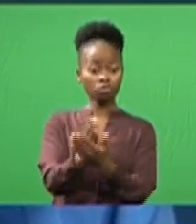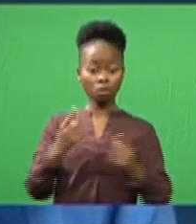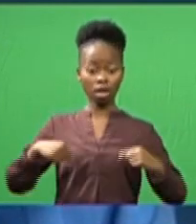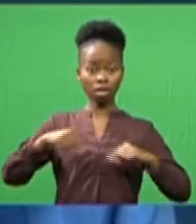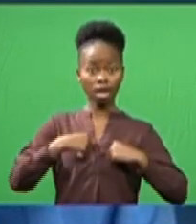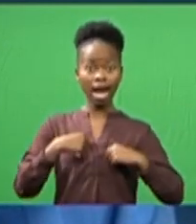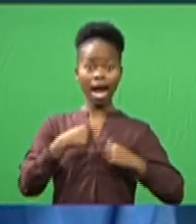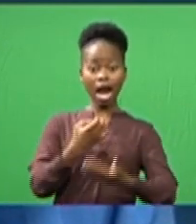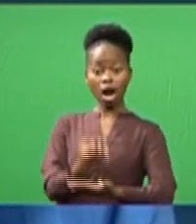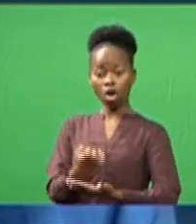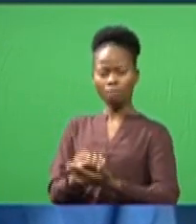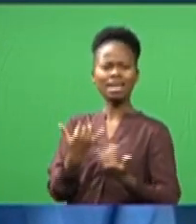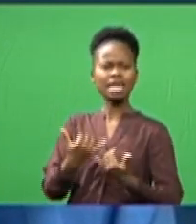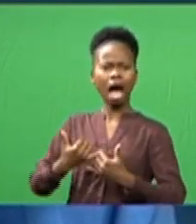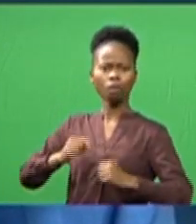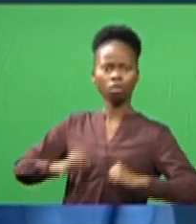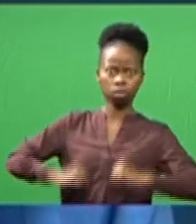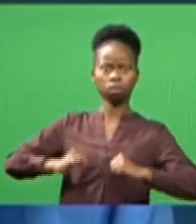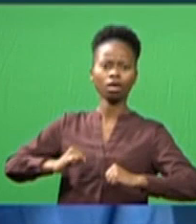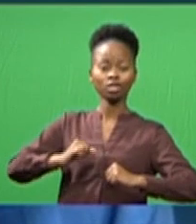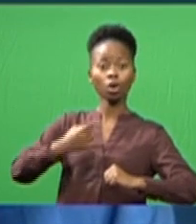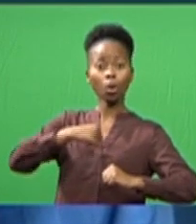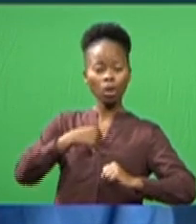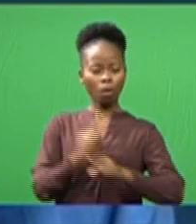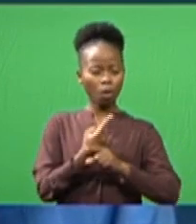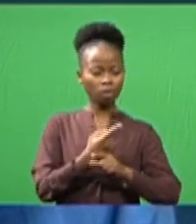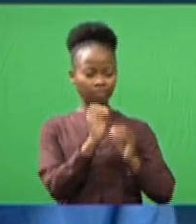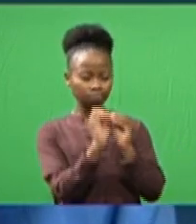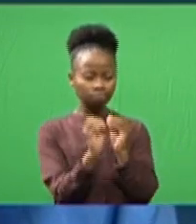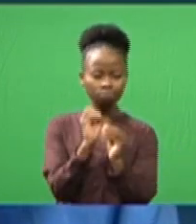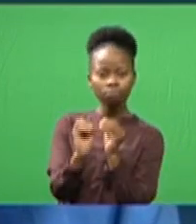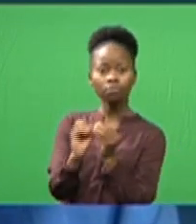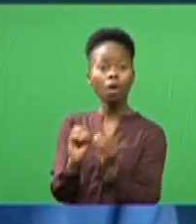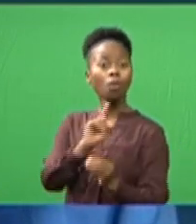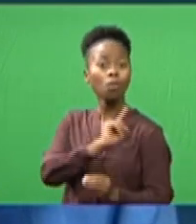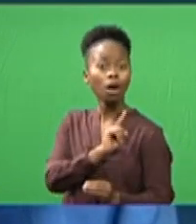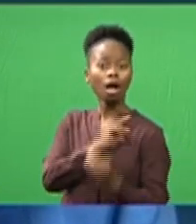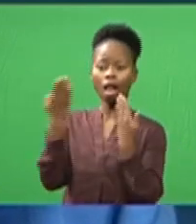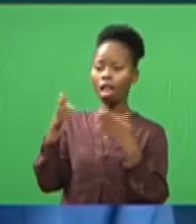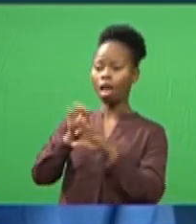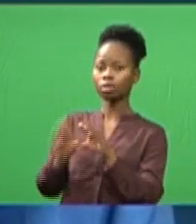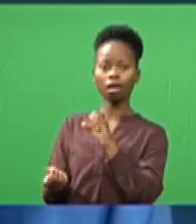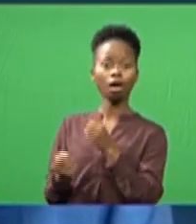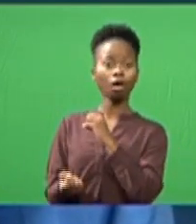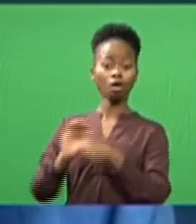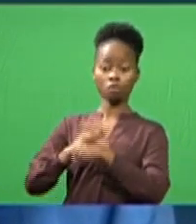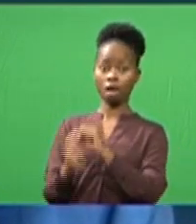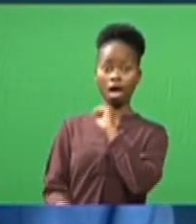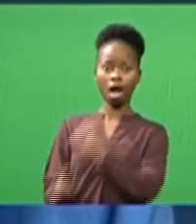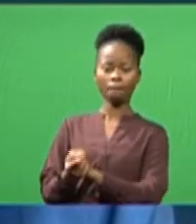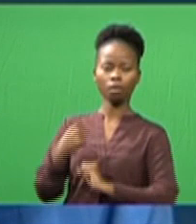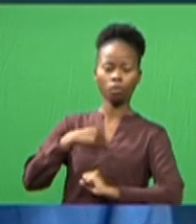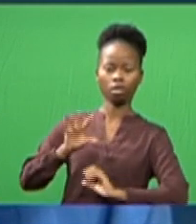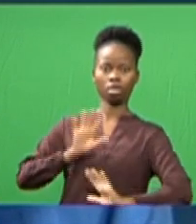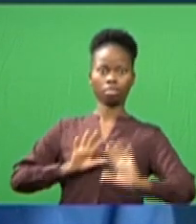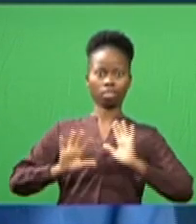economy recovers from the pandemic and associated lockdowns. The bank has ensured adequate liquidity in